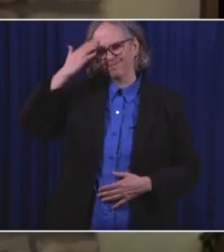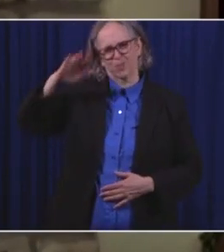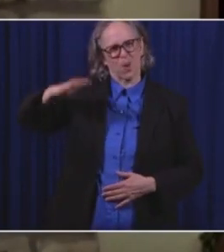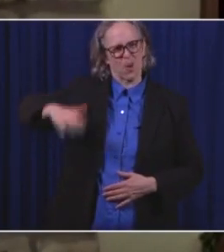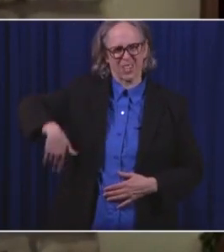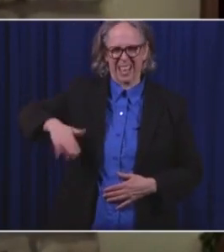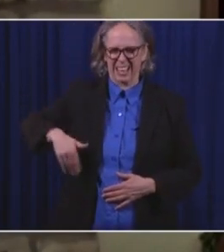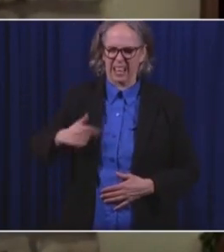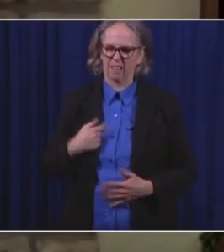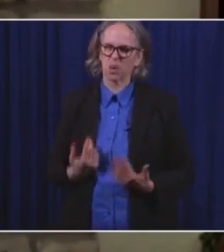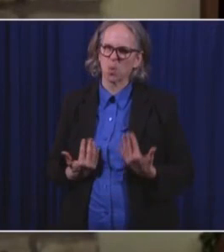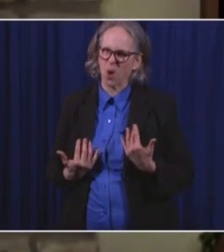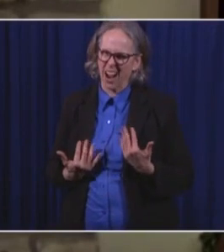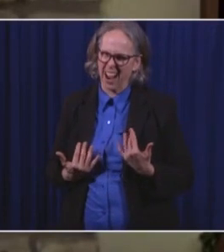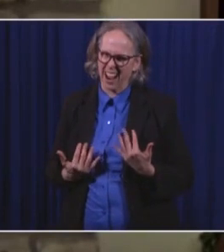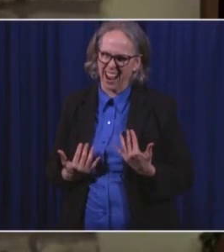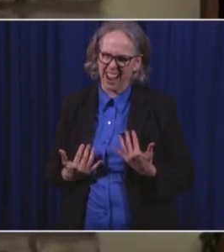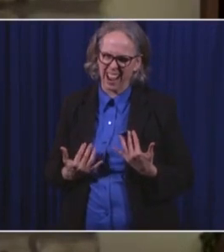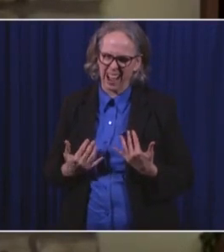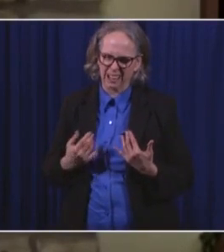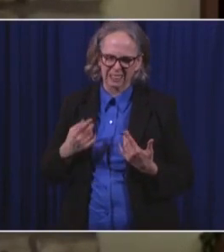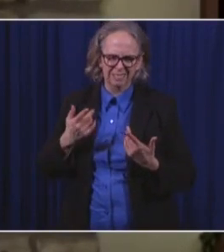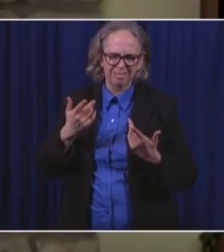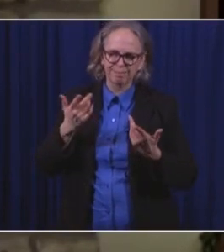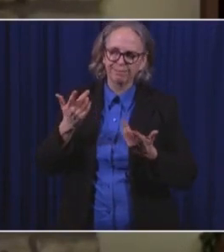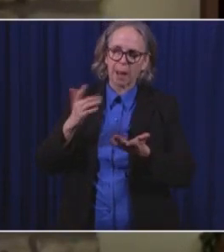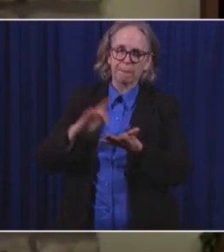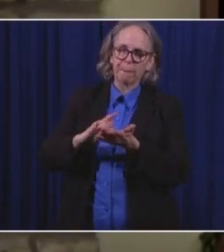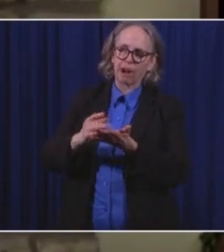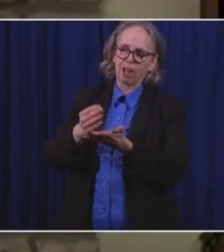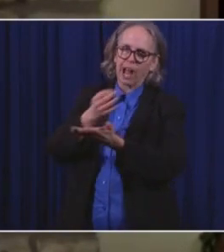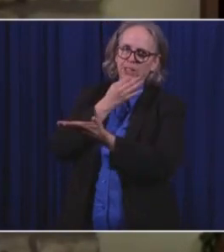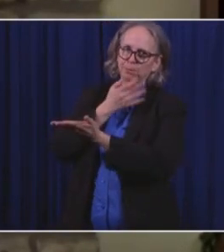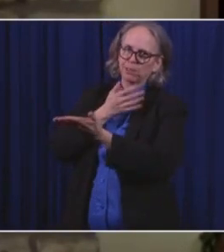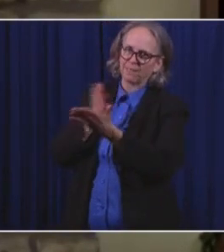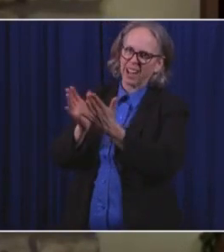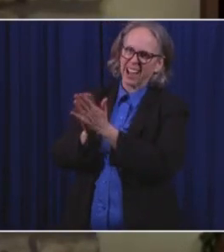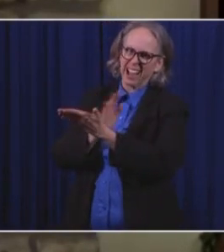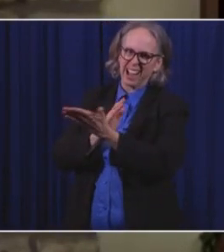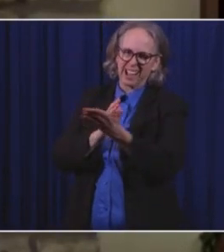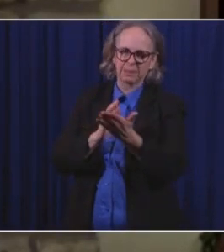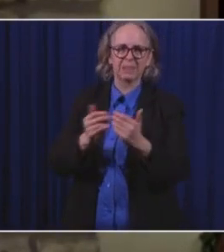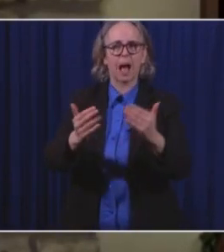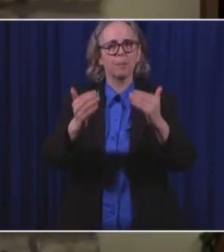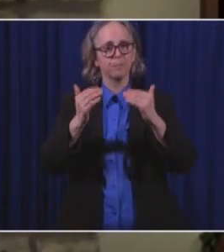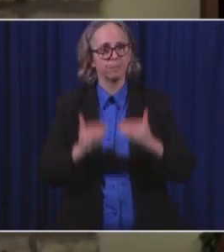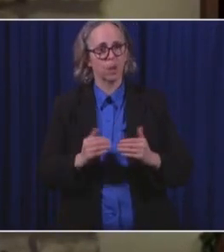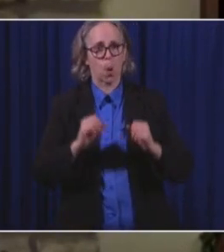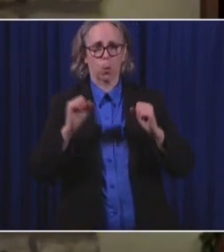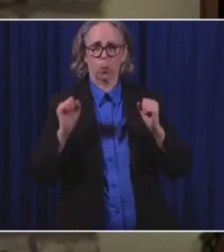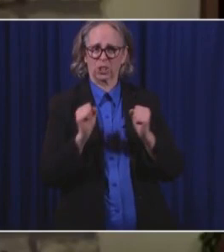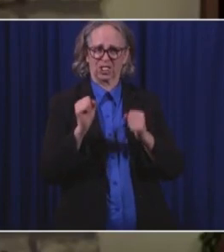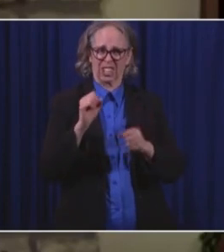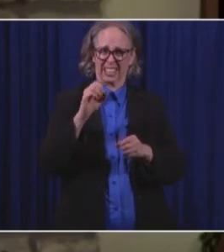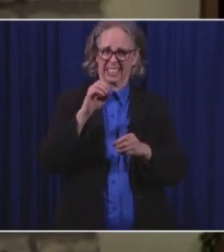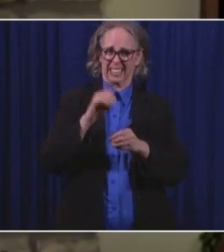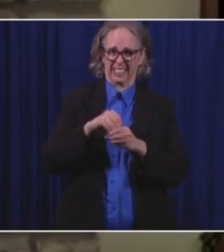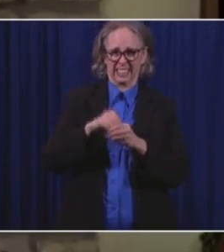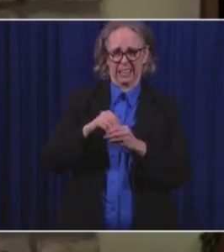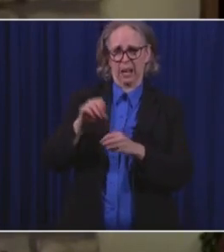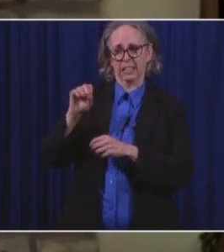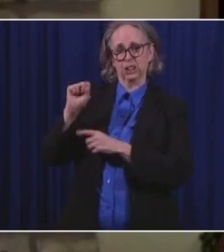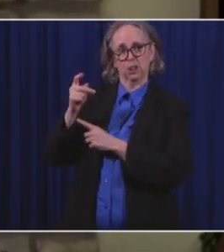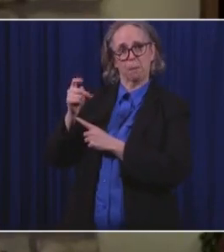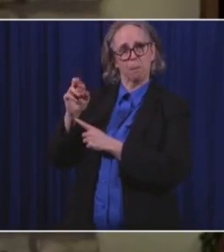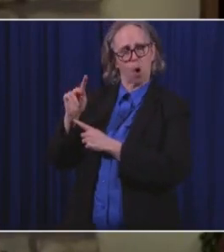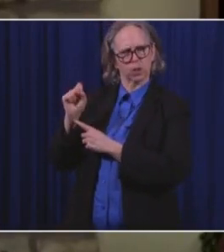professionals, in regard to that. As far as winter indoor sports, let me talk about that a minute. I